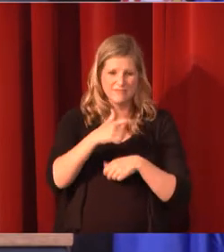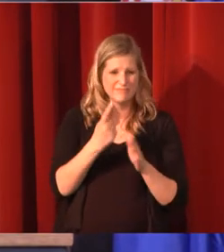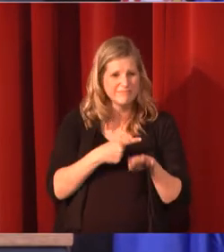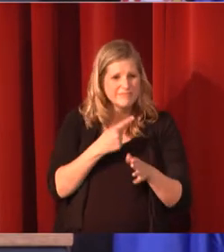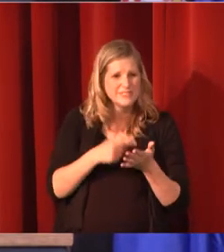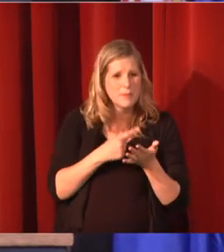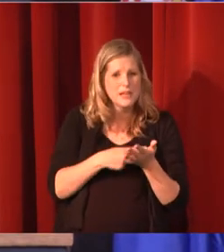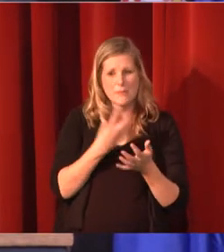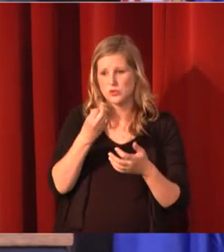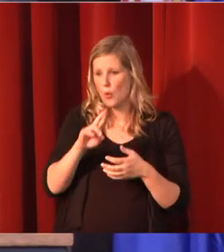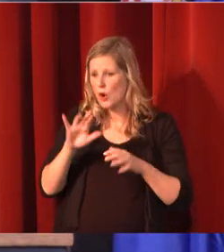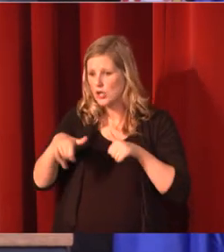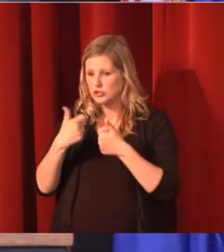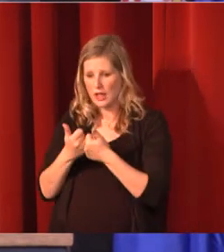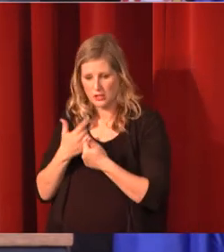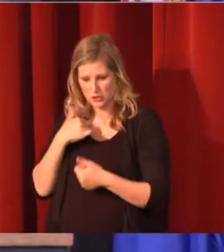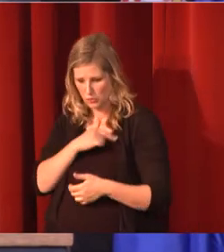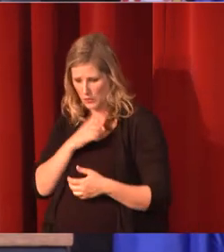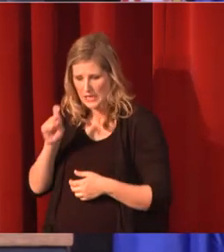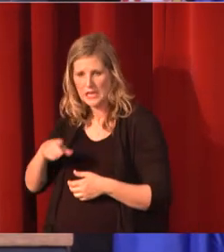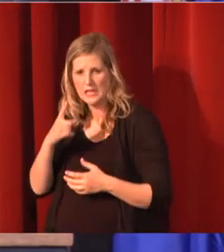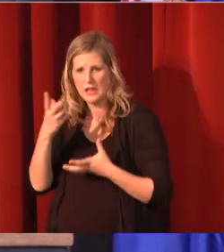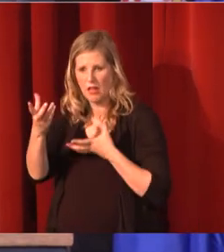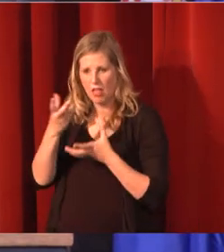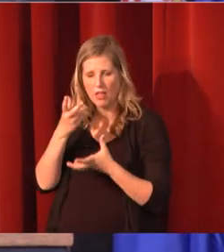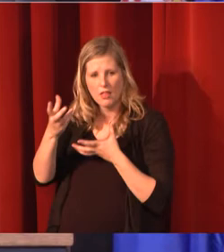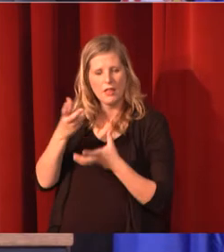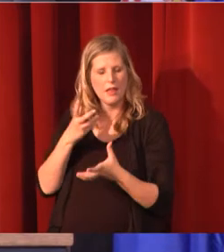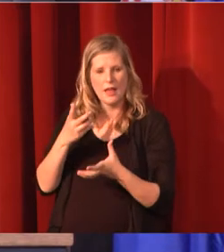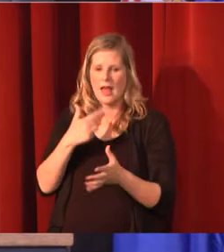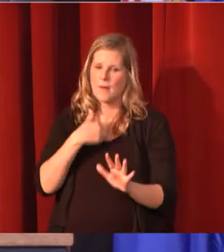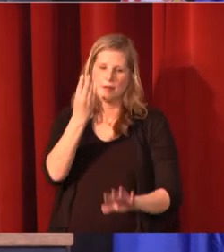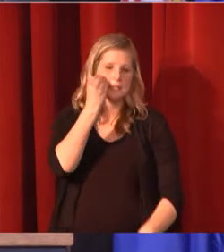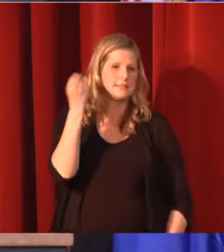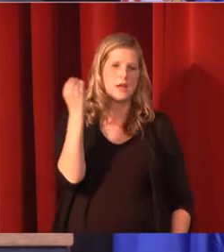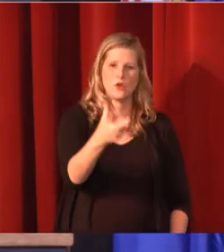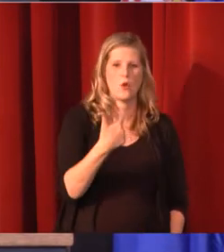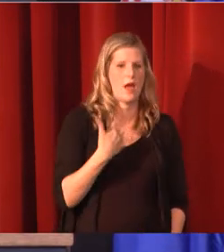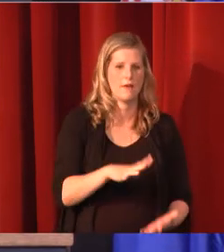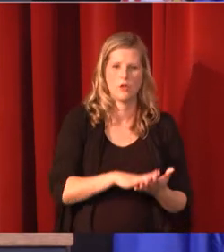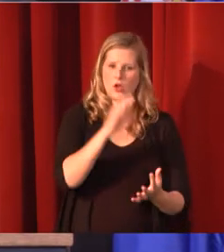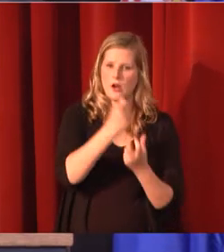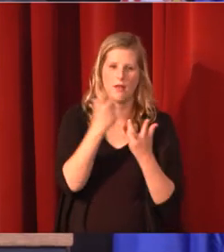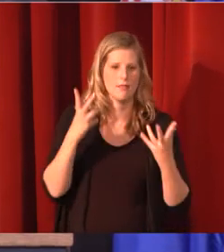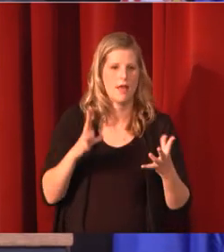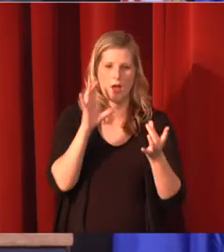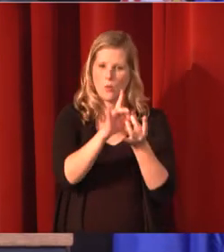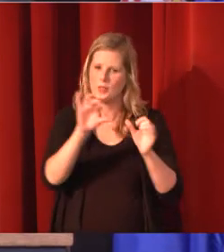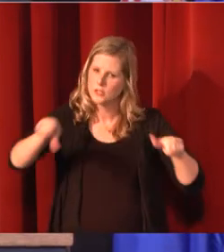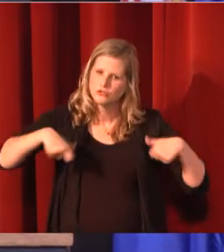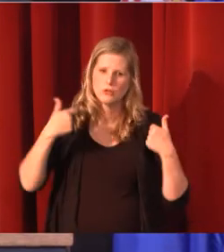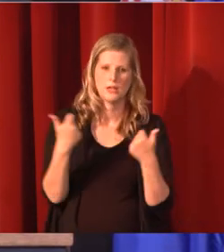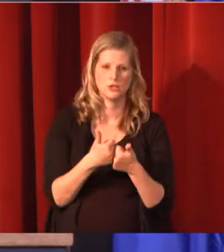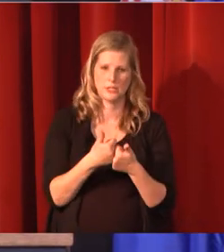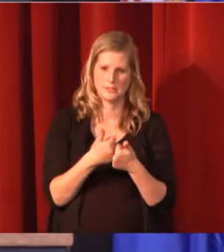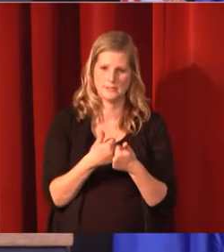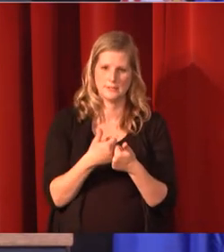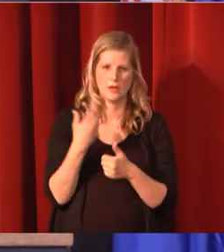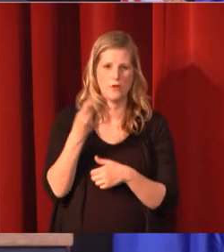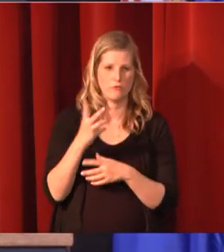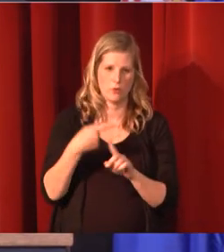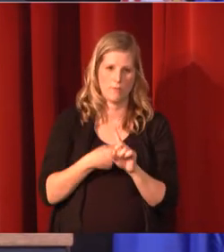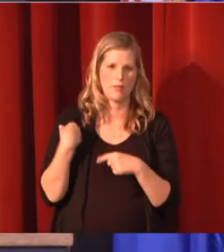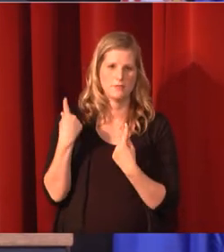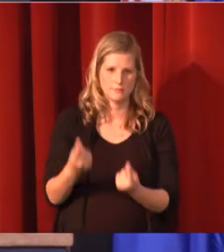our biggest challenges head-on let me tell you I've learned a lot about big challenges over these past few